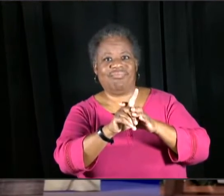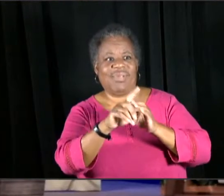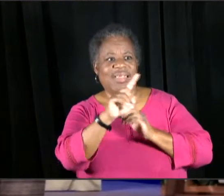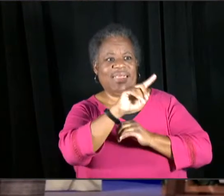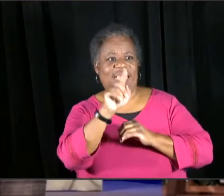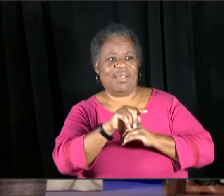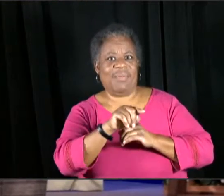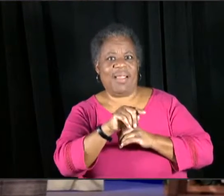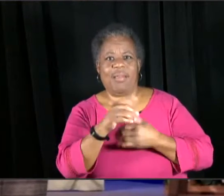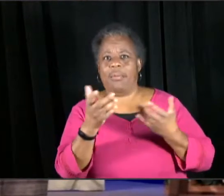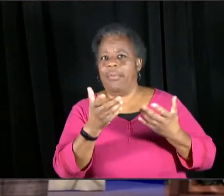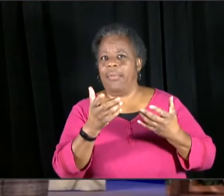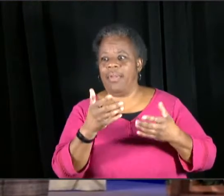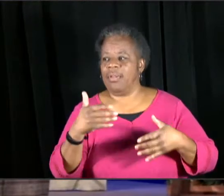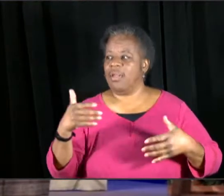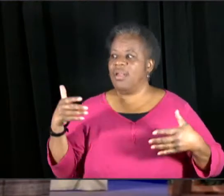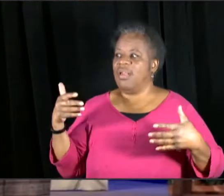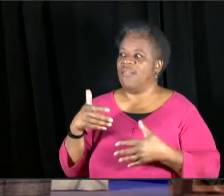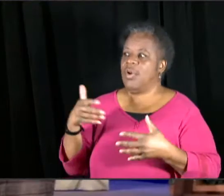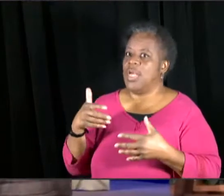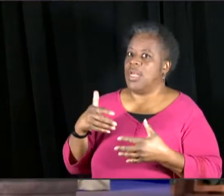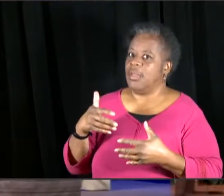Zechariah was afraid.